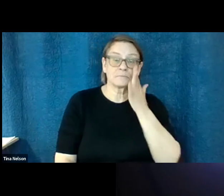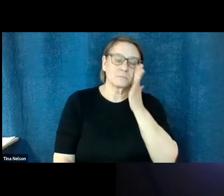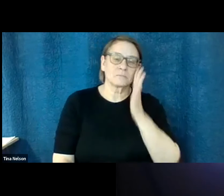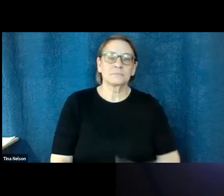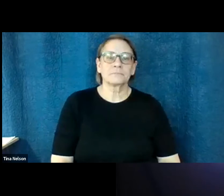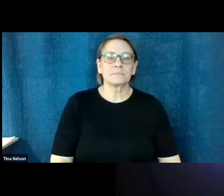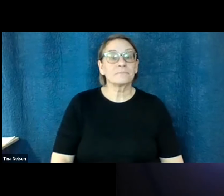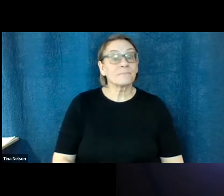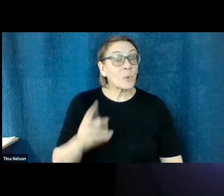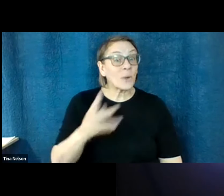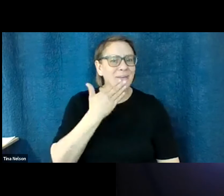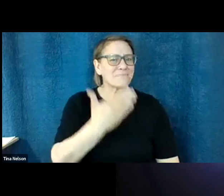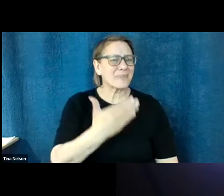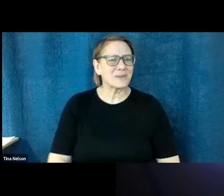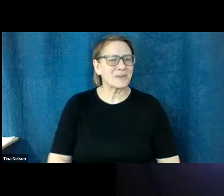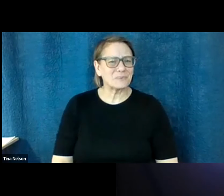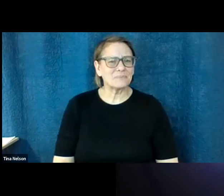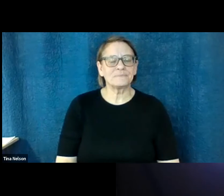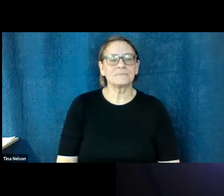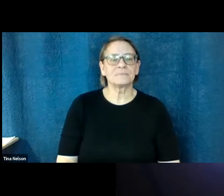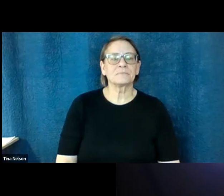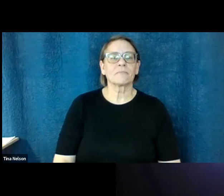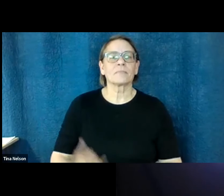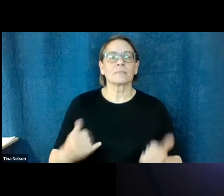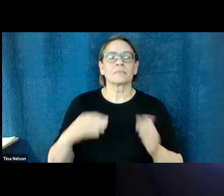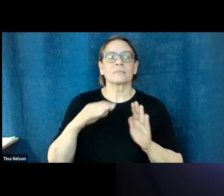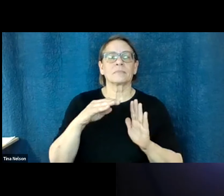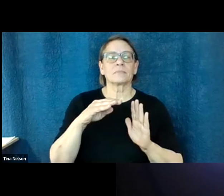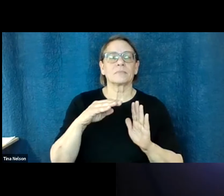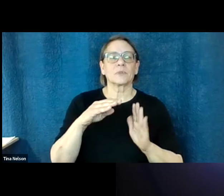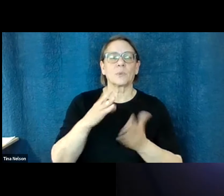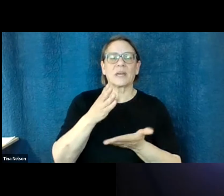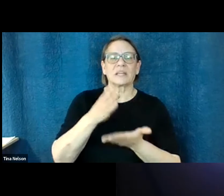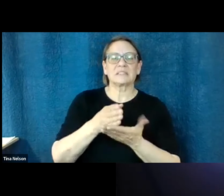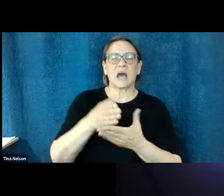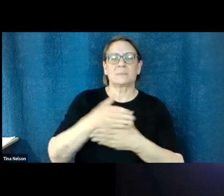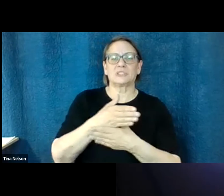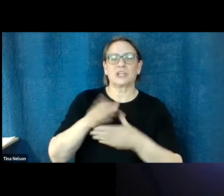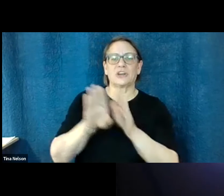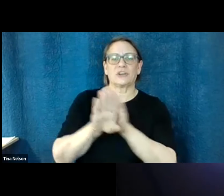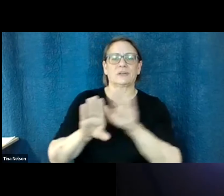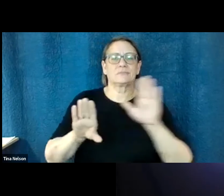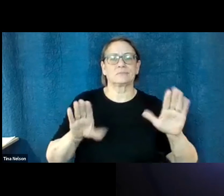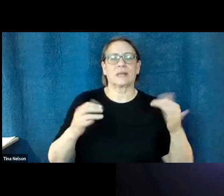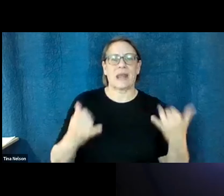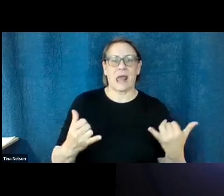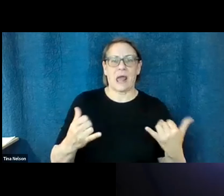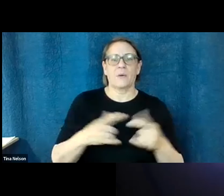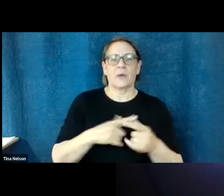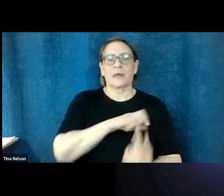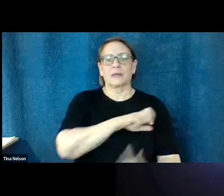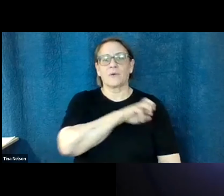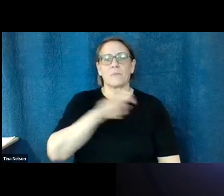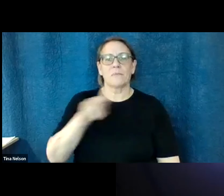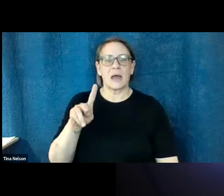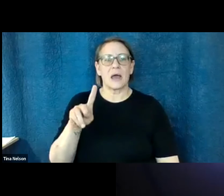All right. Thank you. And we can probably stop sharing that now and then go back